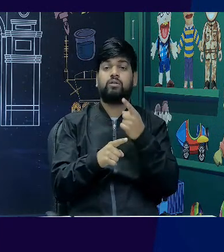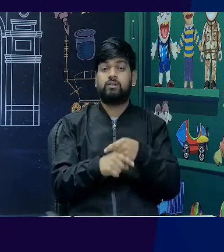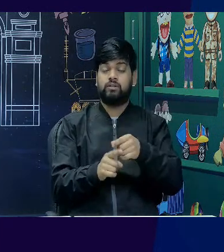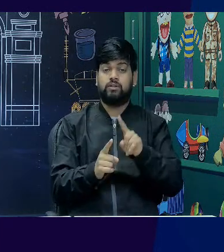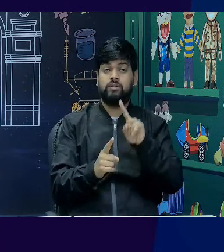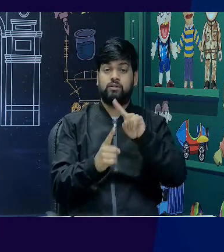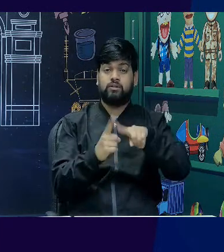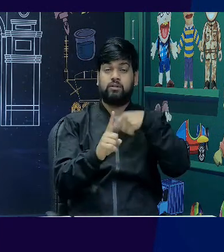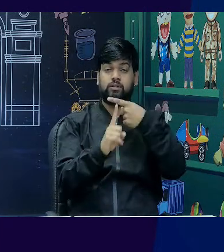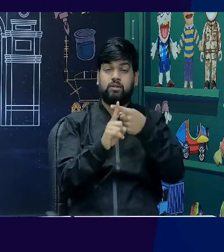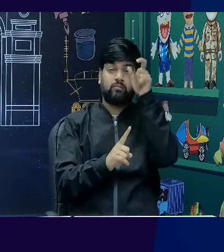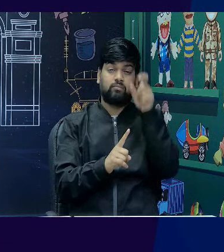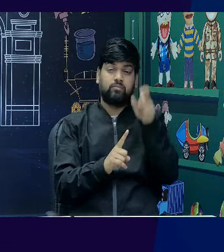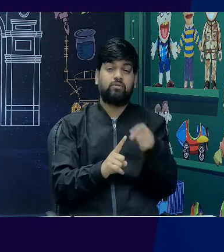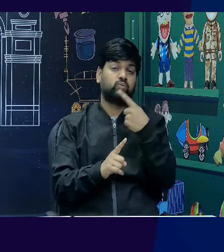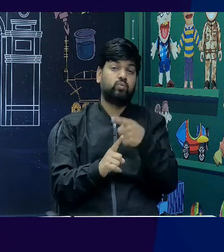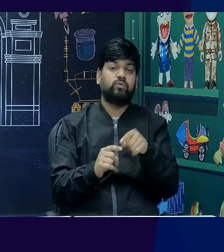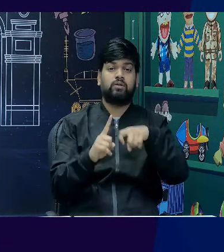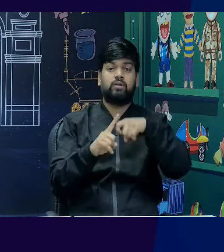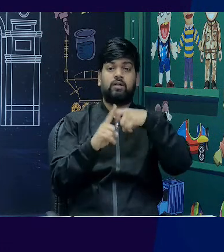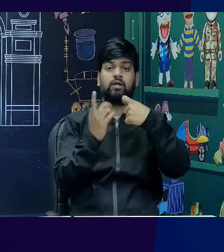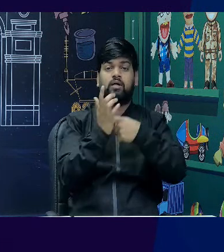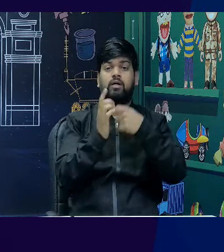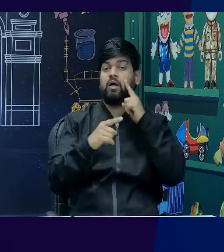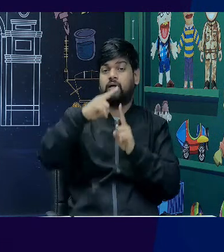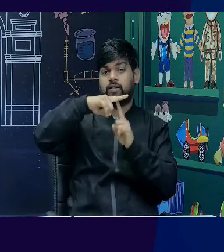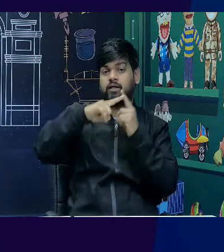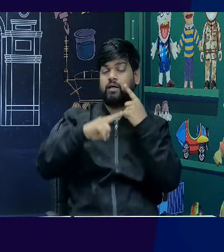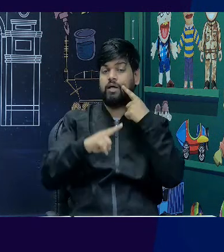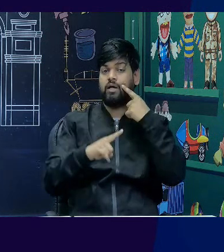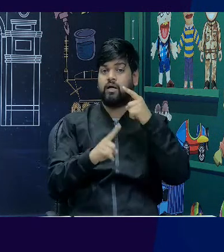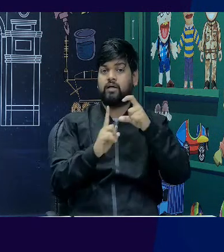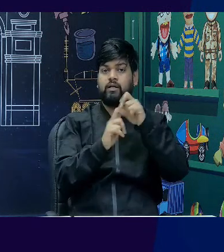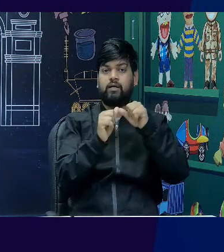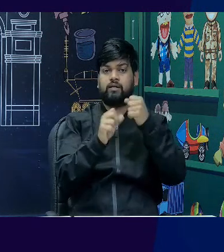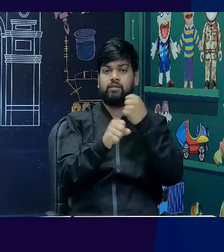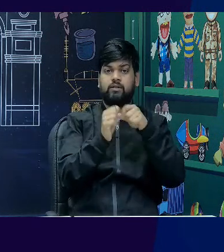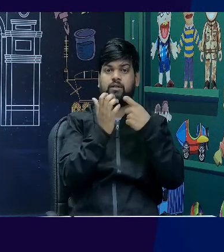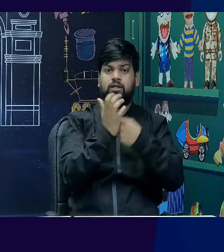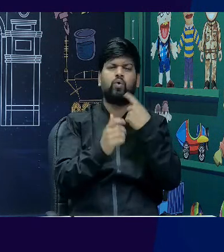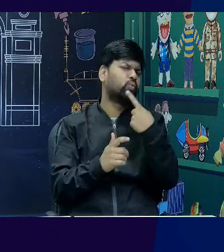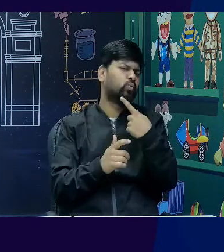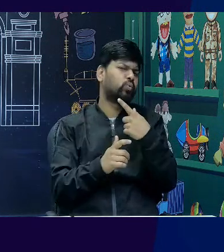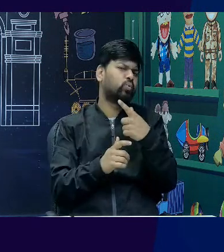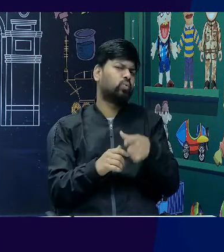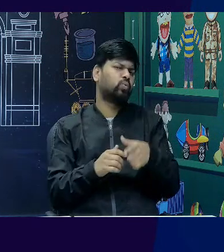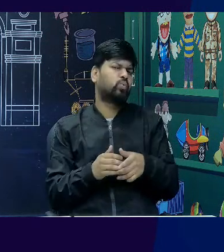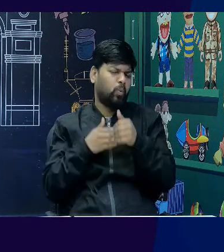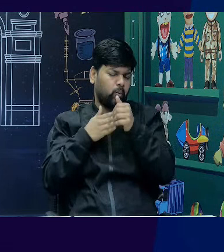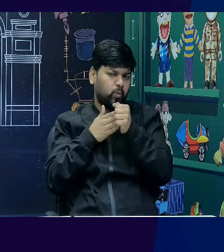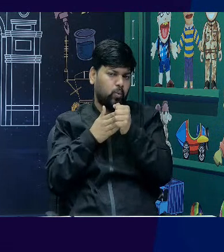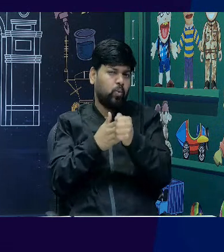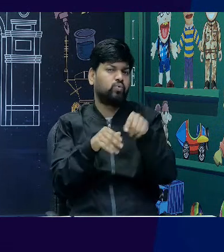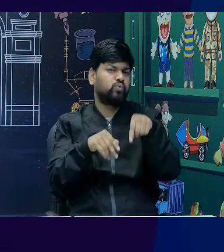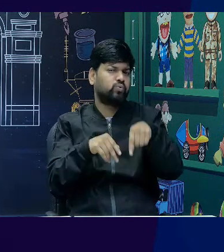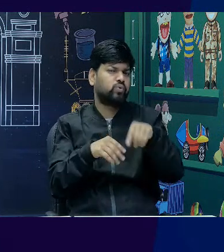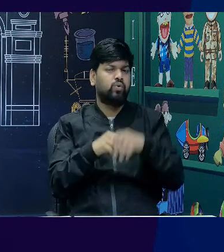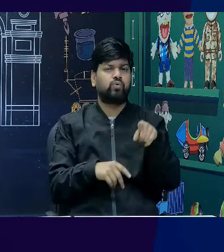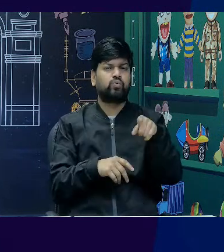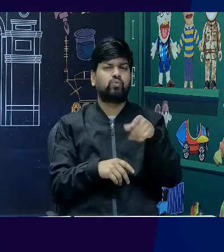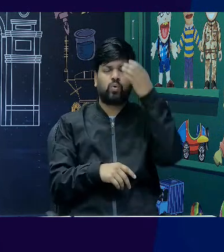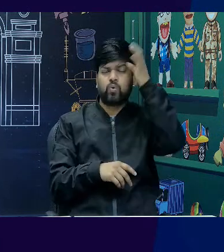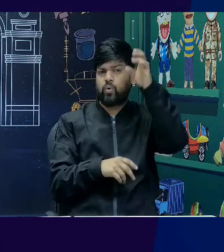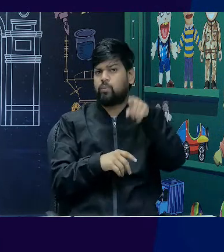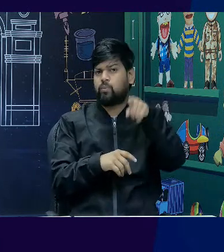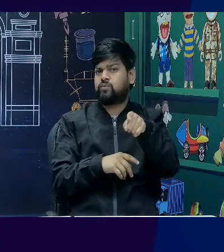the conversation we have with us Ms. Kriti Dagar, who was guiding us more on today's concept, and the sign language interpreter